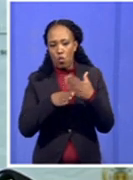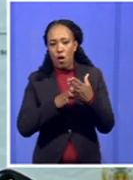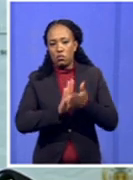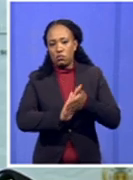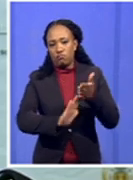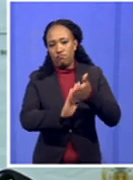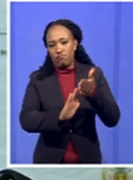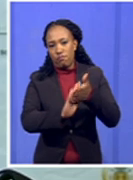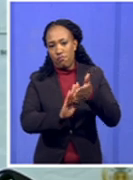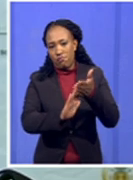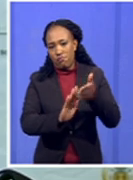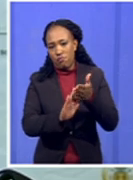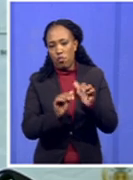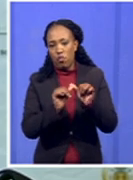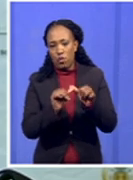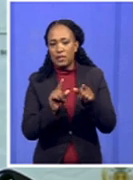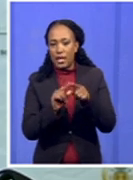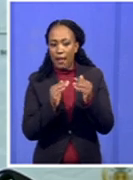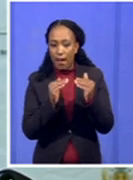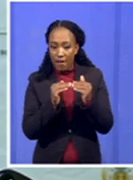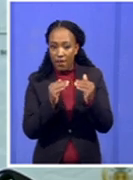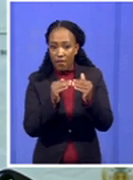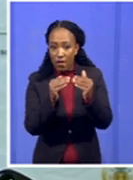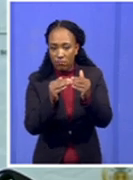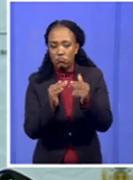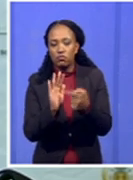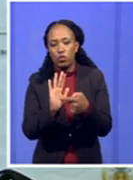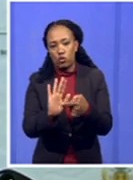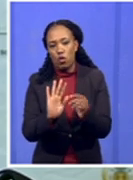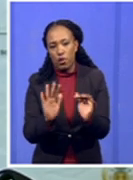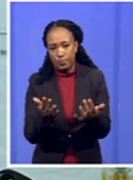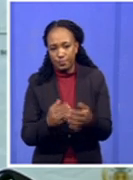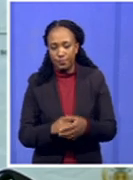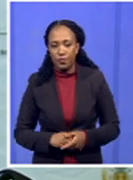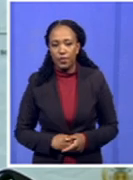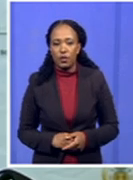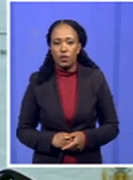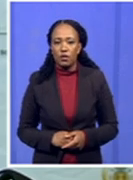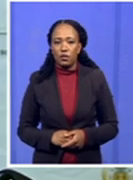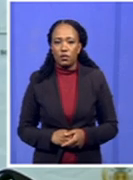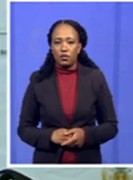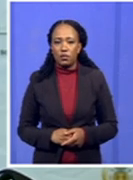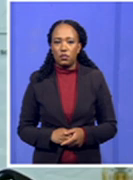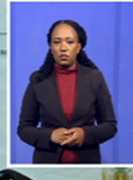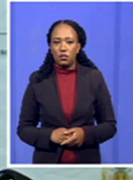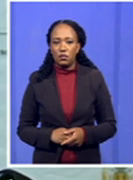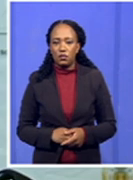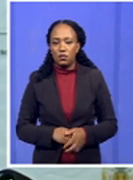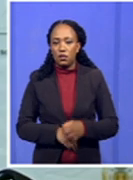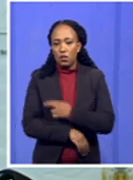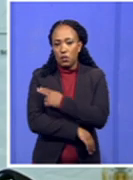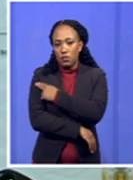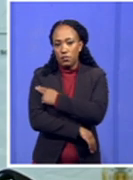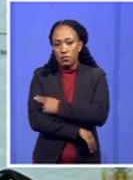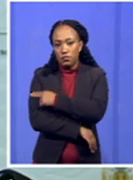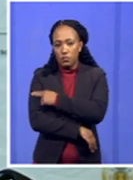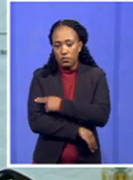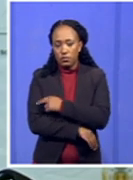in a staged way, as we'll show later on. So the hospital has received the necessary occupational health